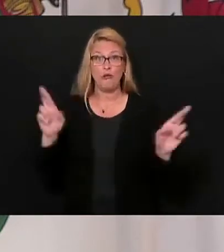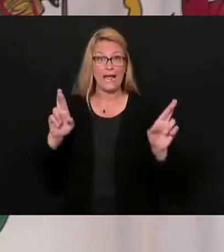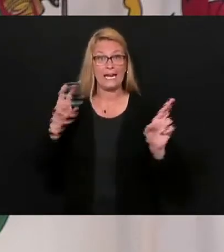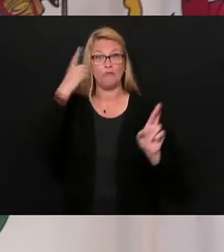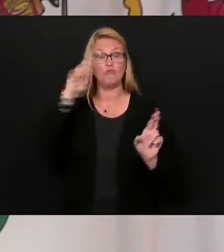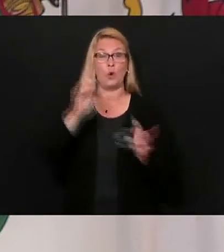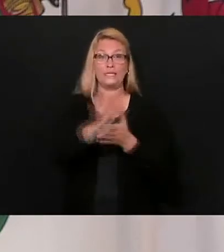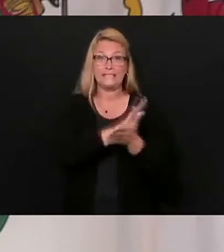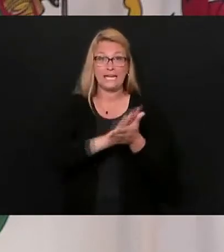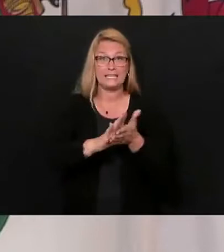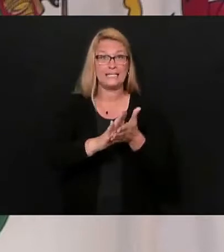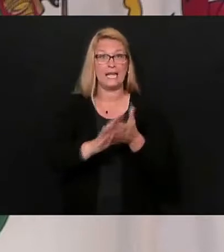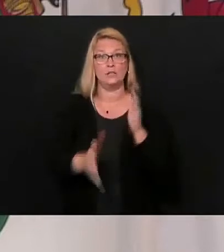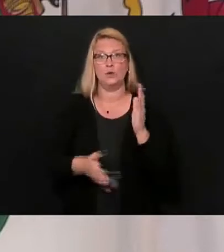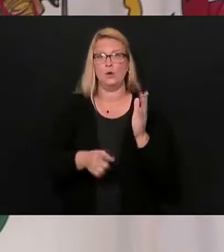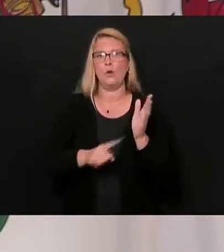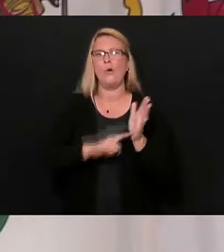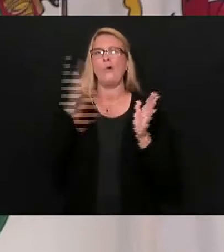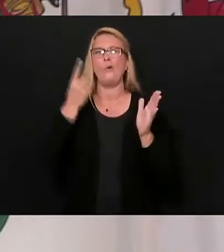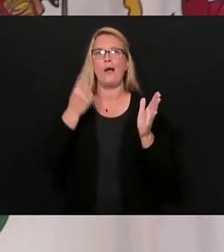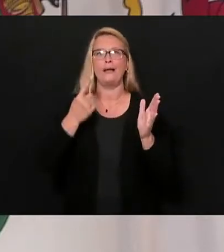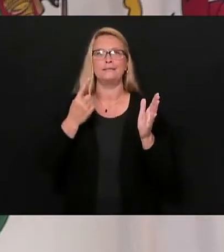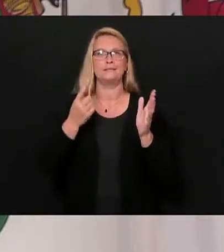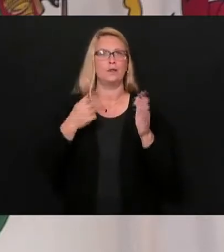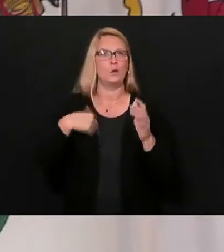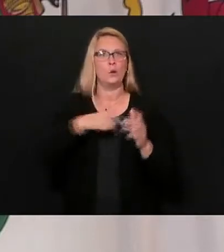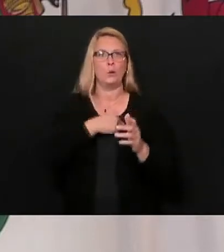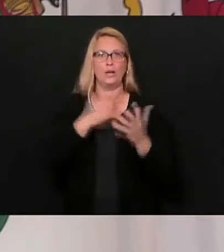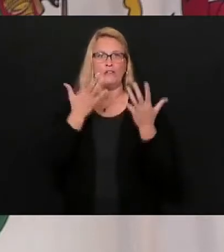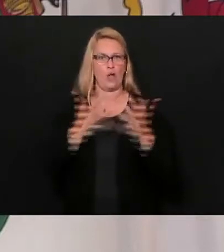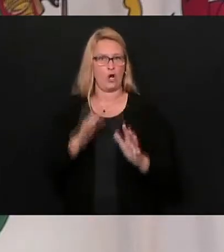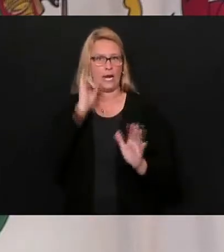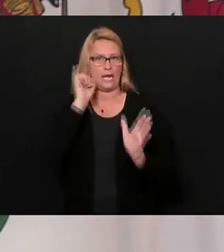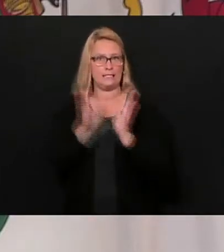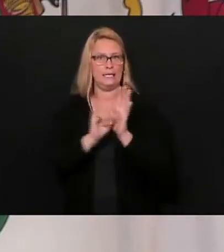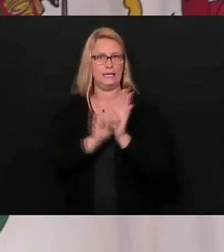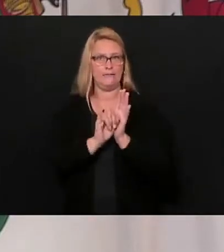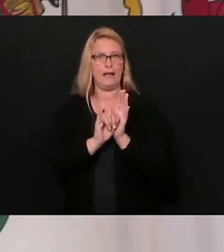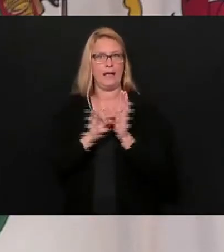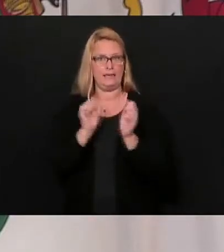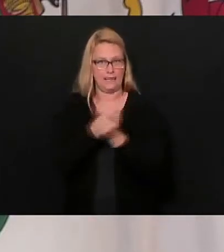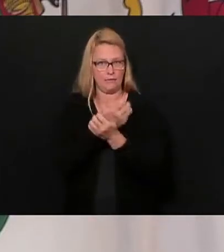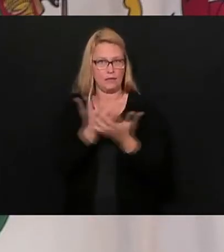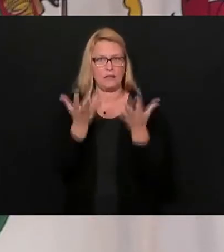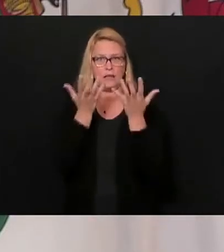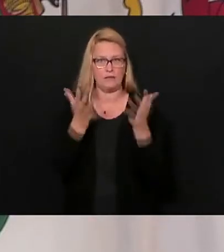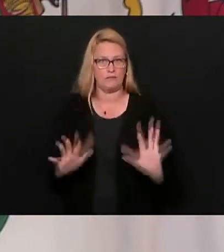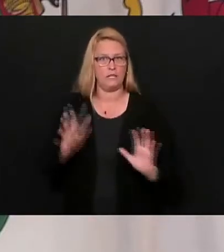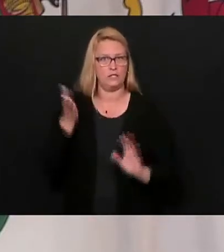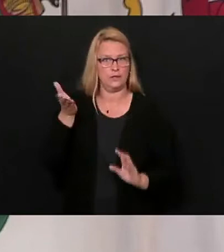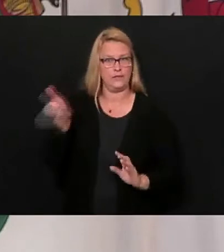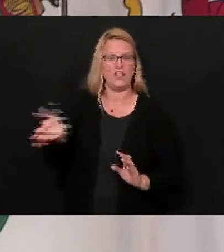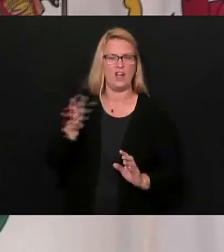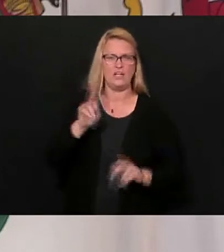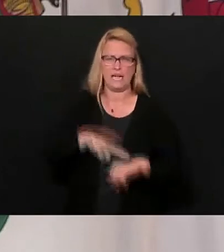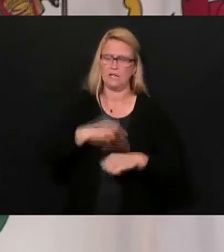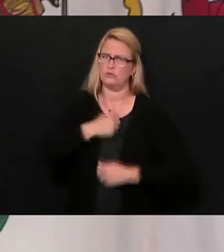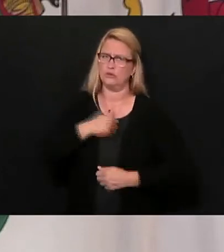the outbreak has been isolated and the scope of the infection is known. So, you know, the National Guard will do great work there as well.